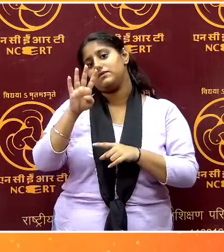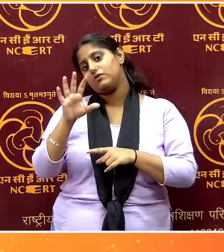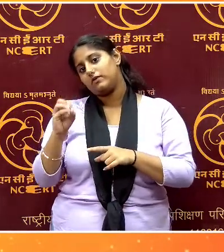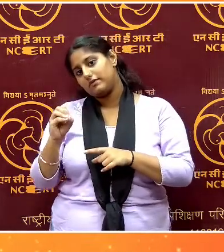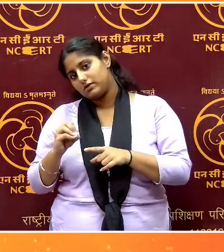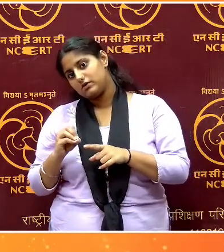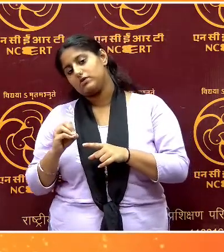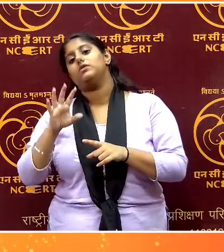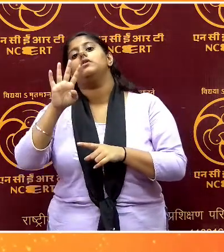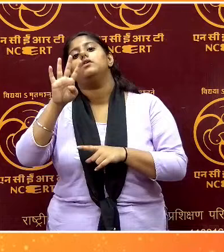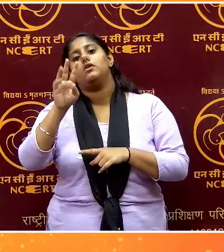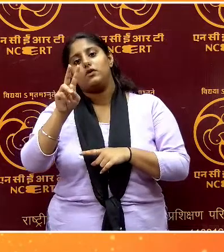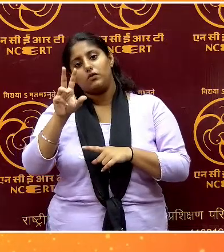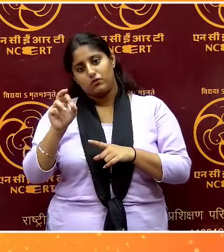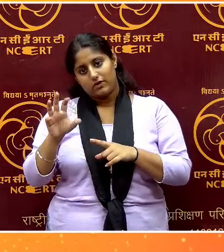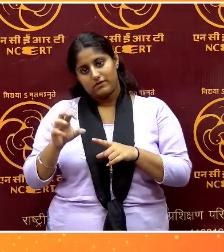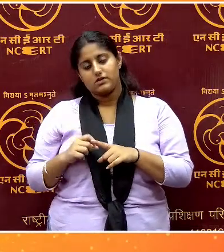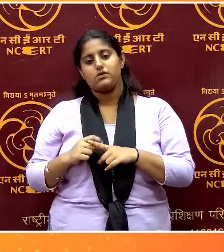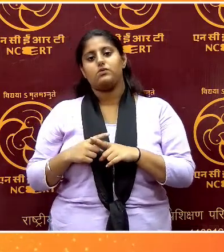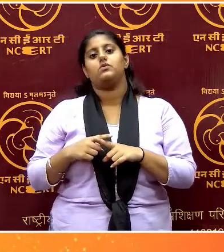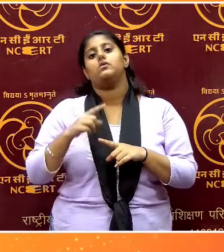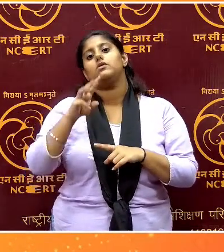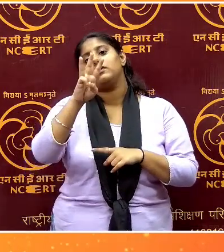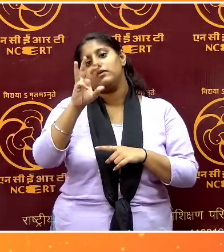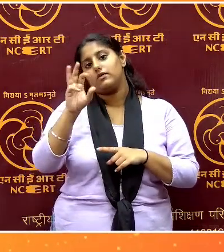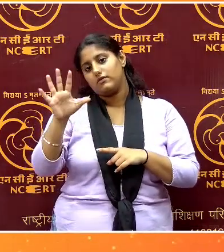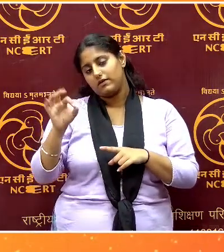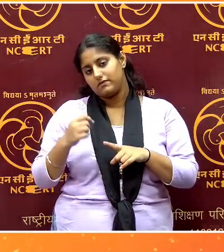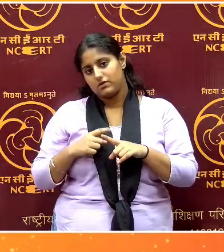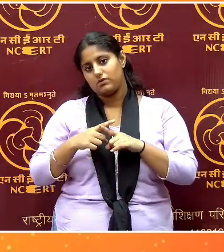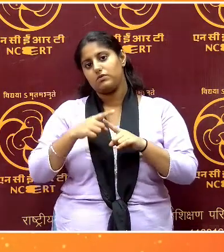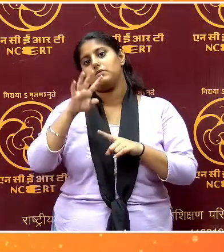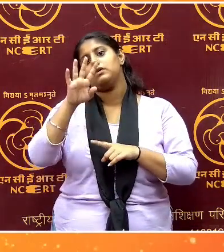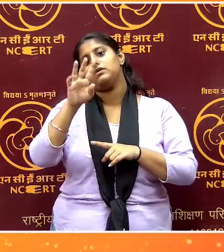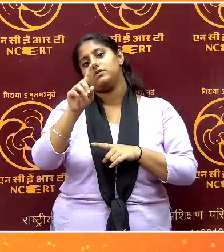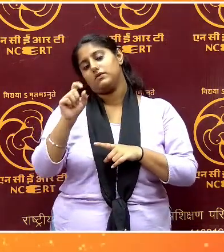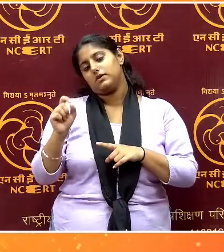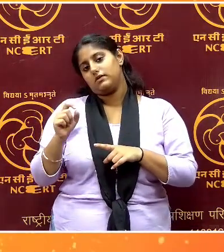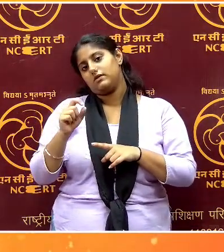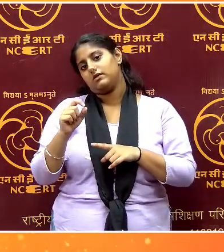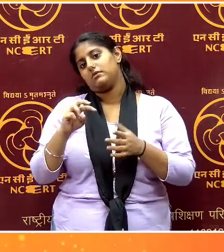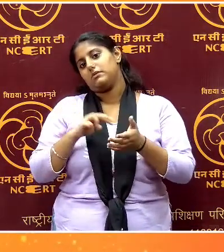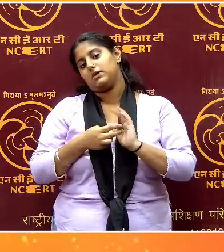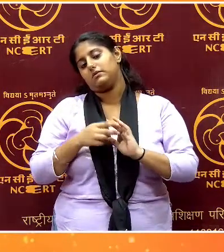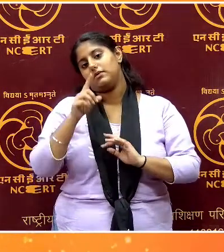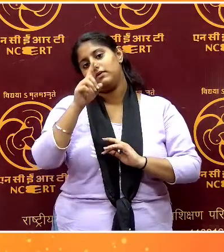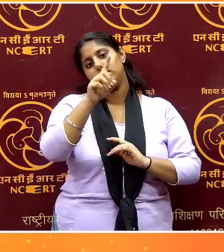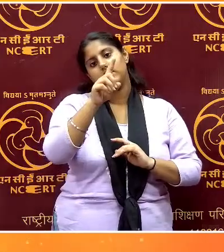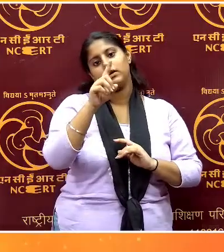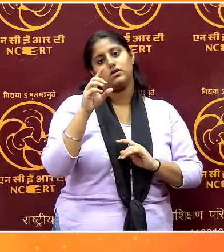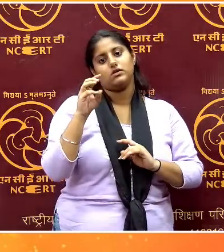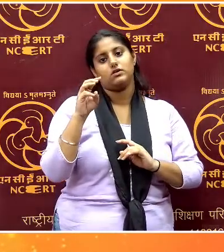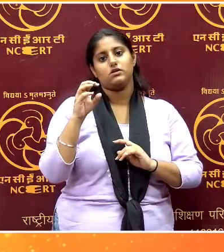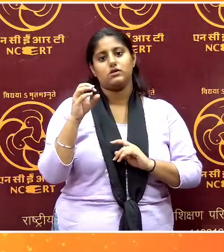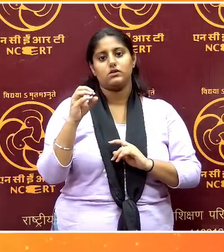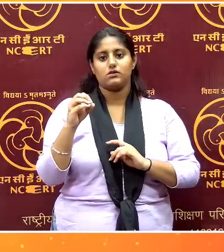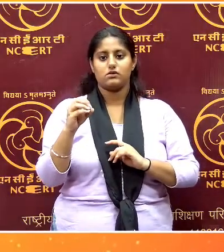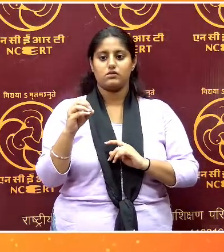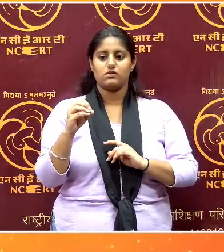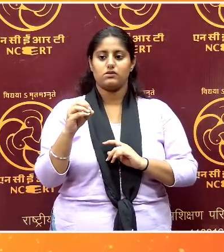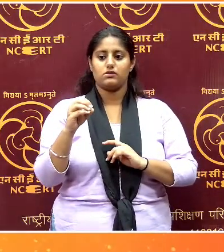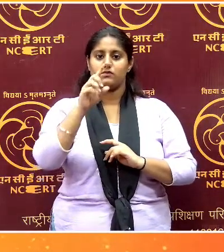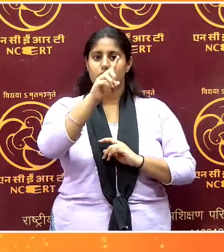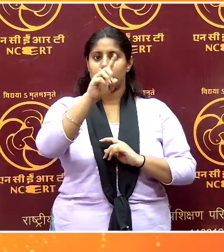450 plus 250 plus 350 plus 100, that is equal to 1450